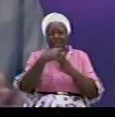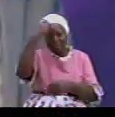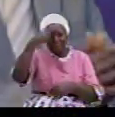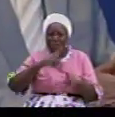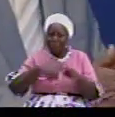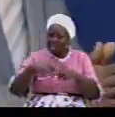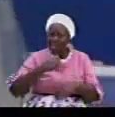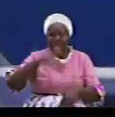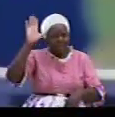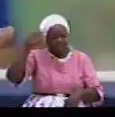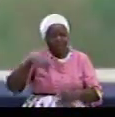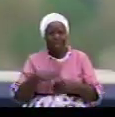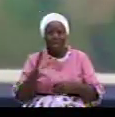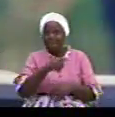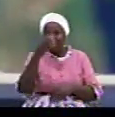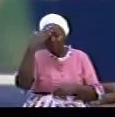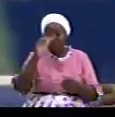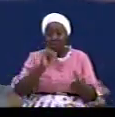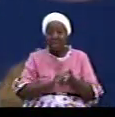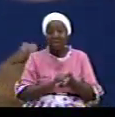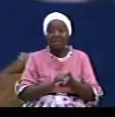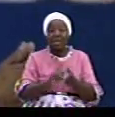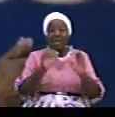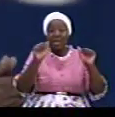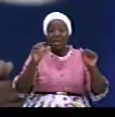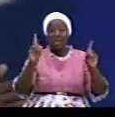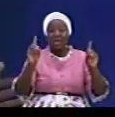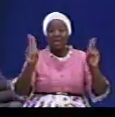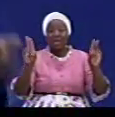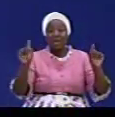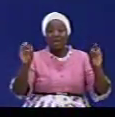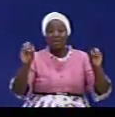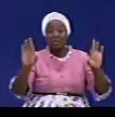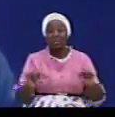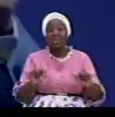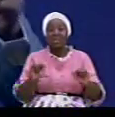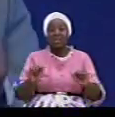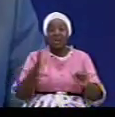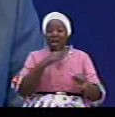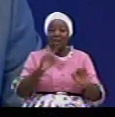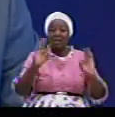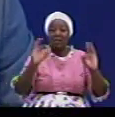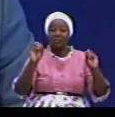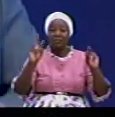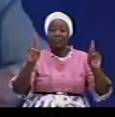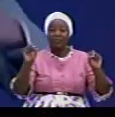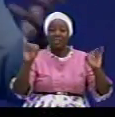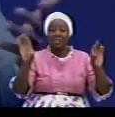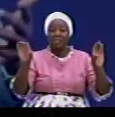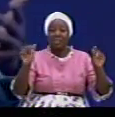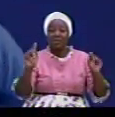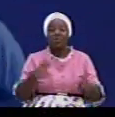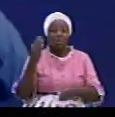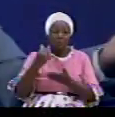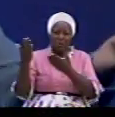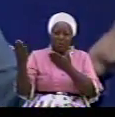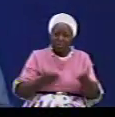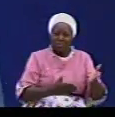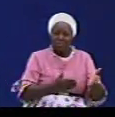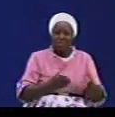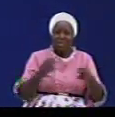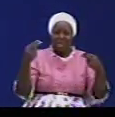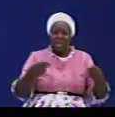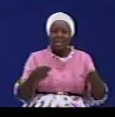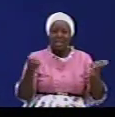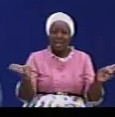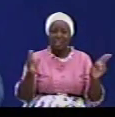that adultery, fornication will bring HIV, AIDS, will bring venereal